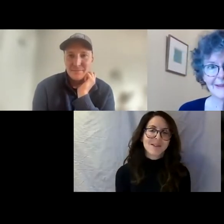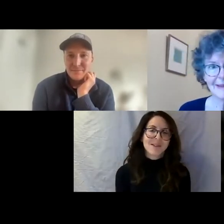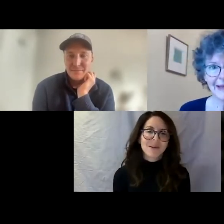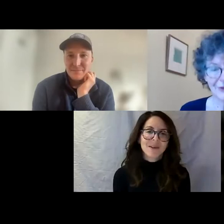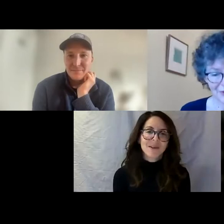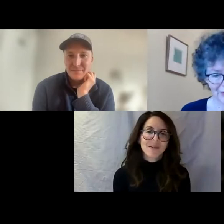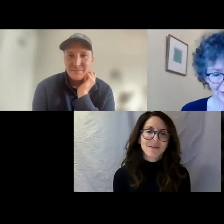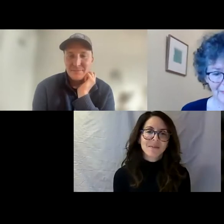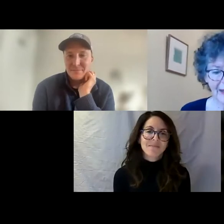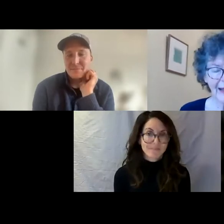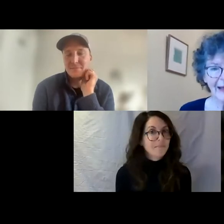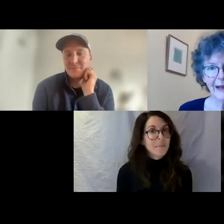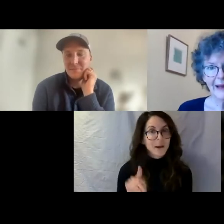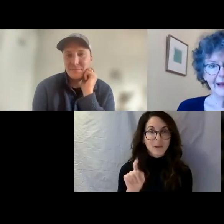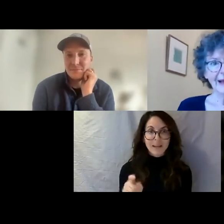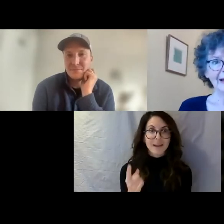need to seek answers to.